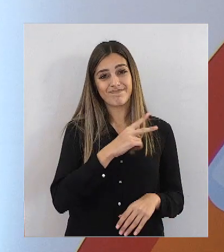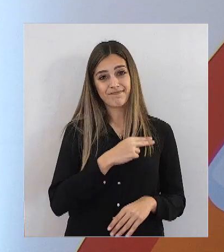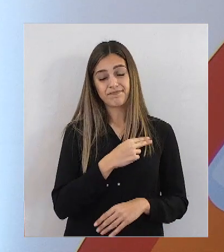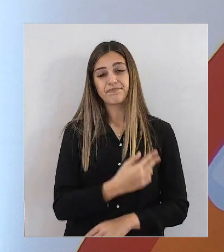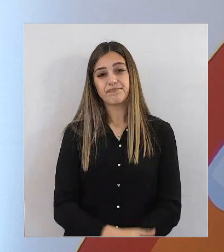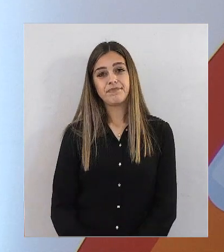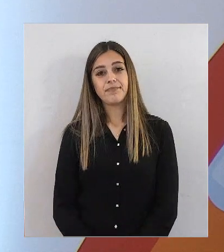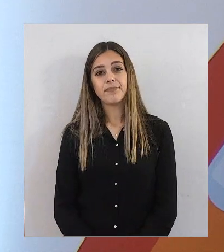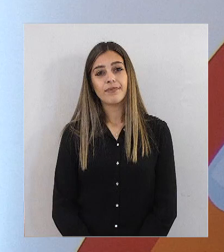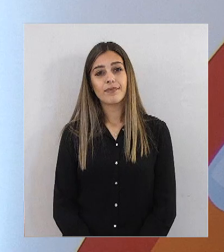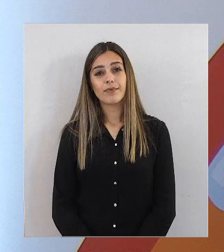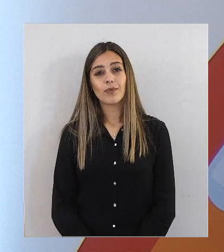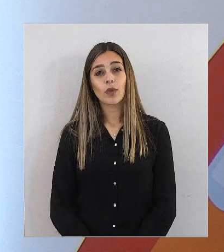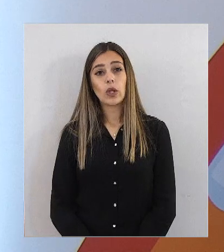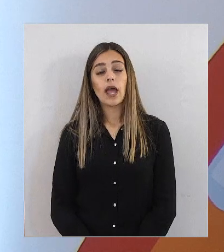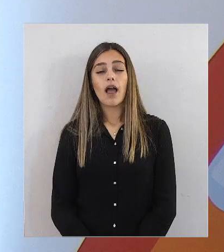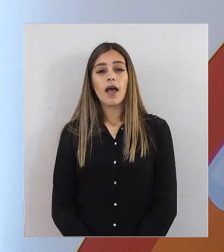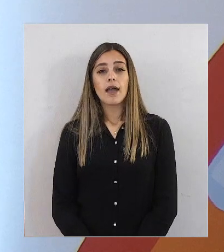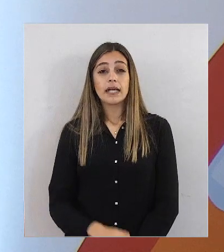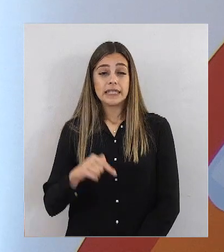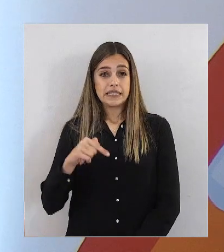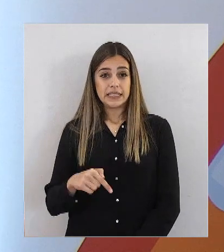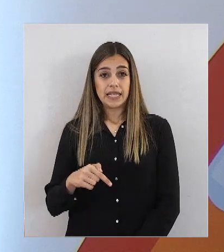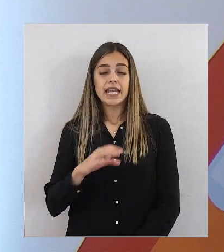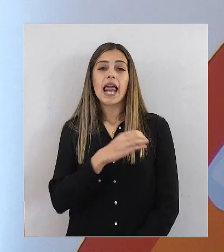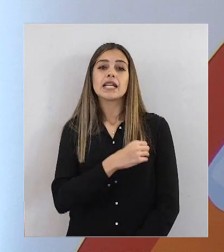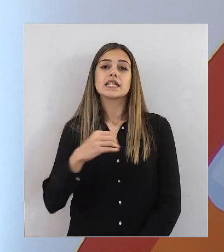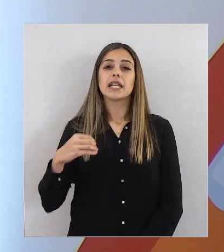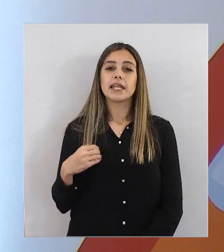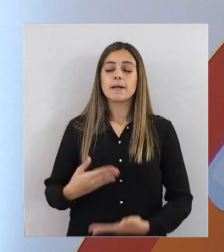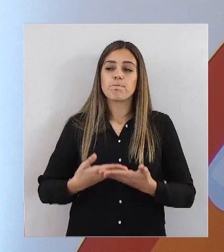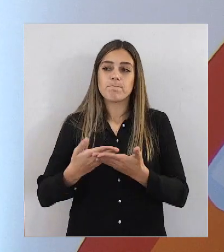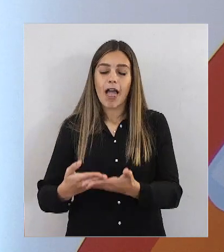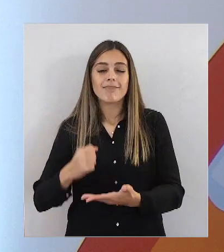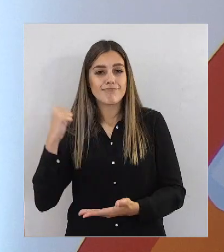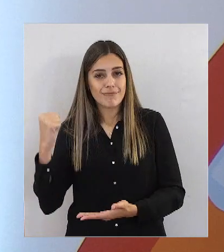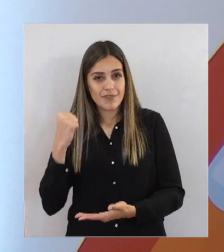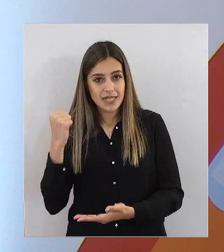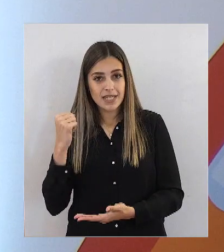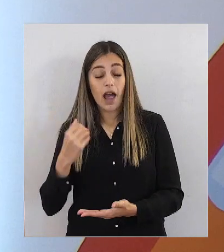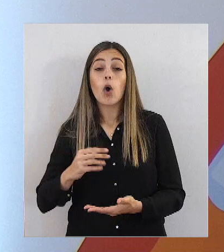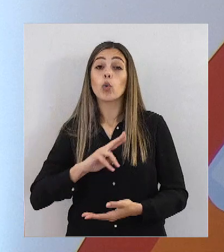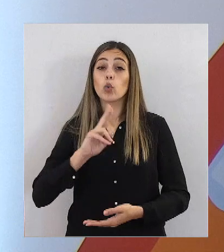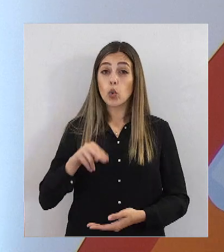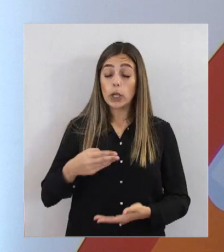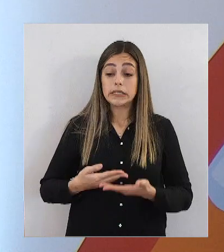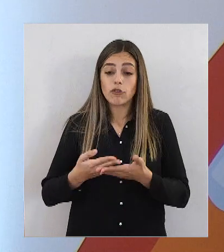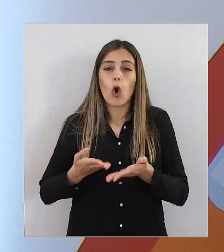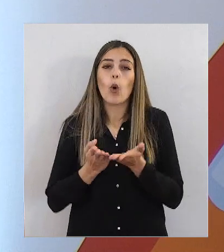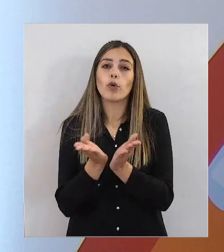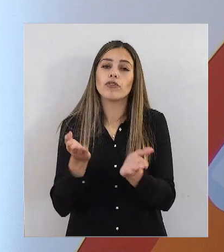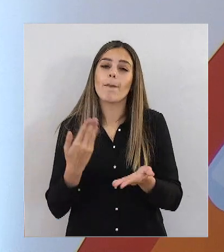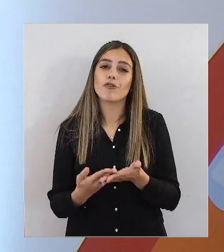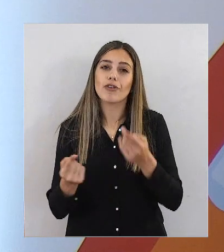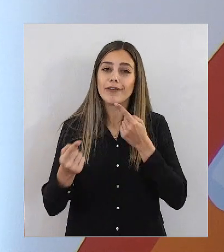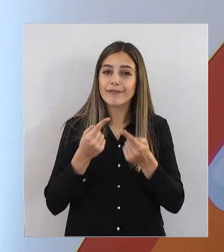care, this clinic provided that safe space for persons to speak without being judged on whether